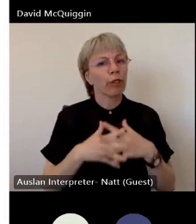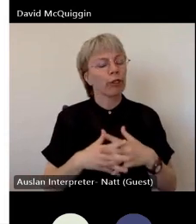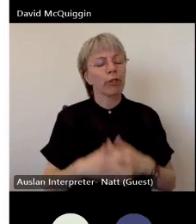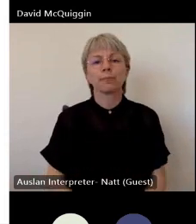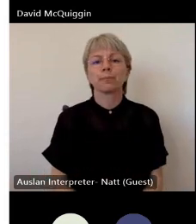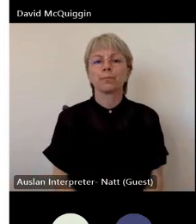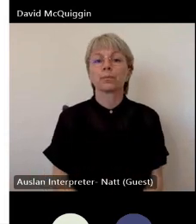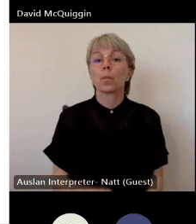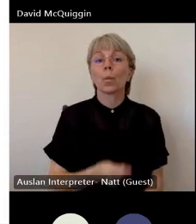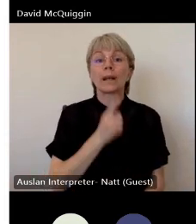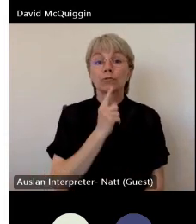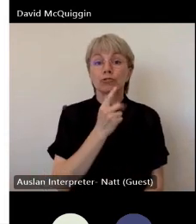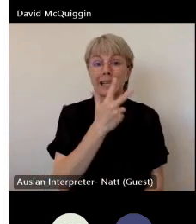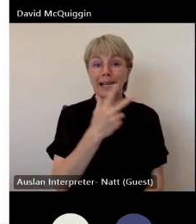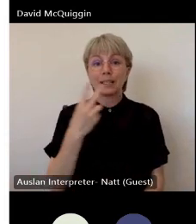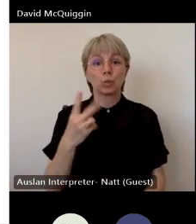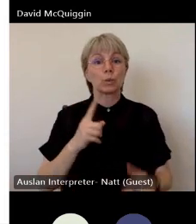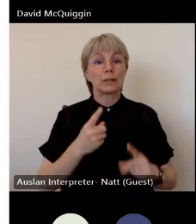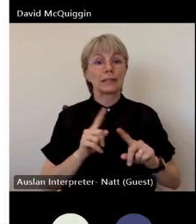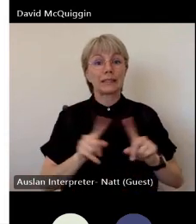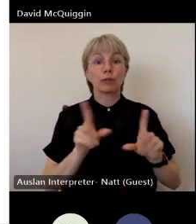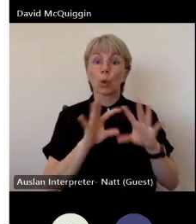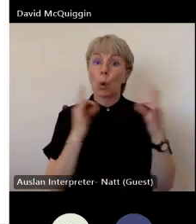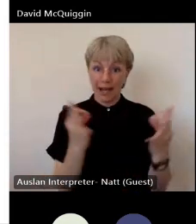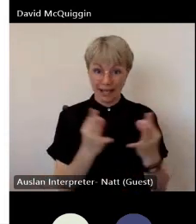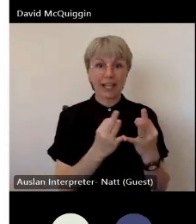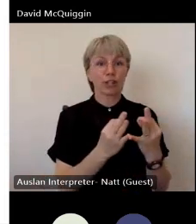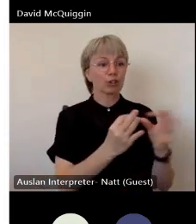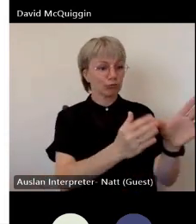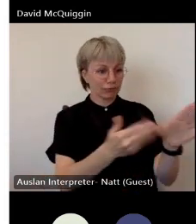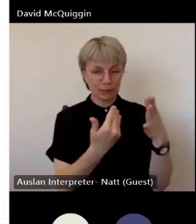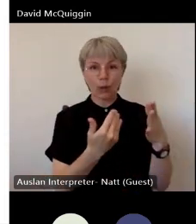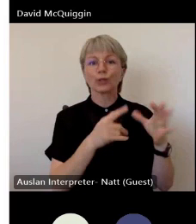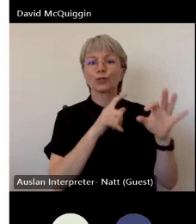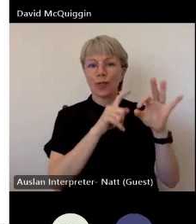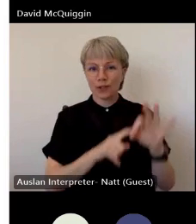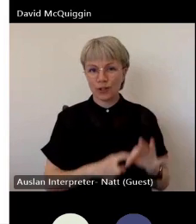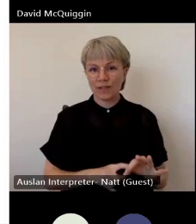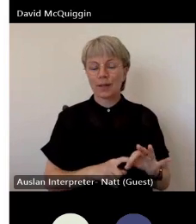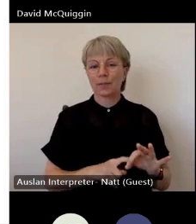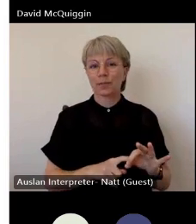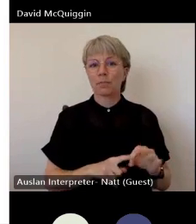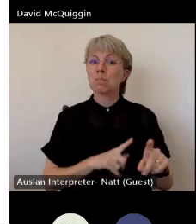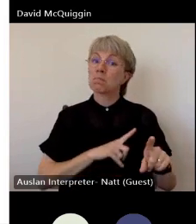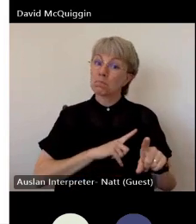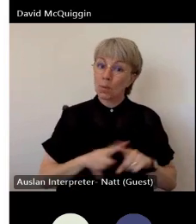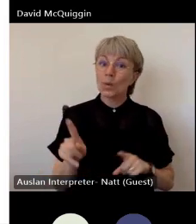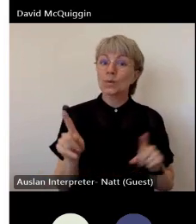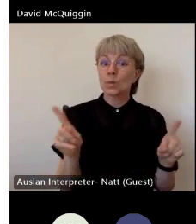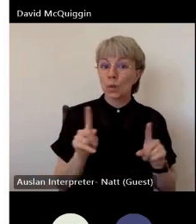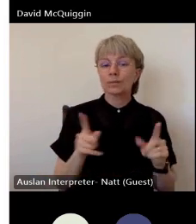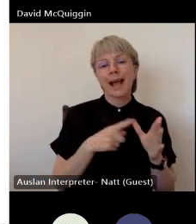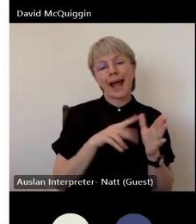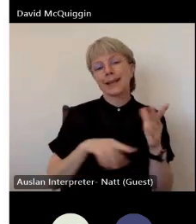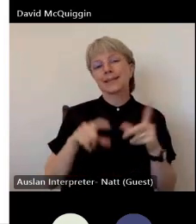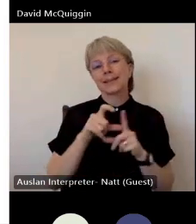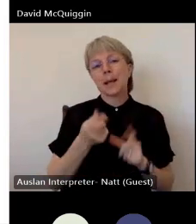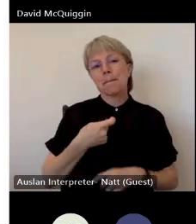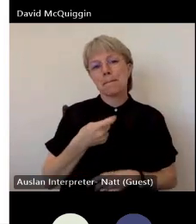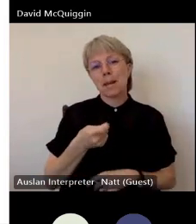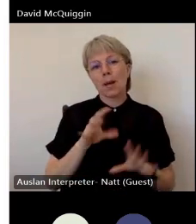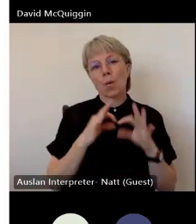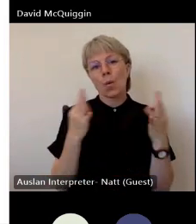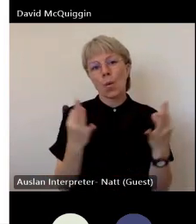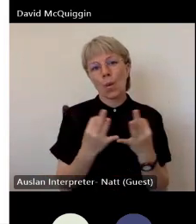182 organisations that responded to our organisation survey, the great majority were A&D members, just